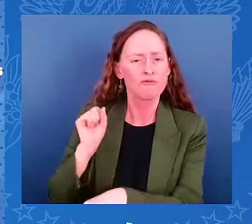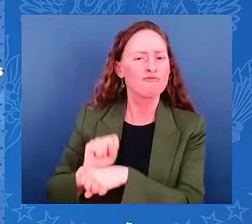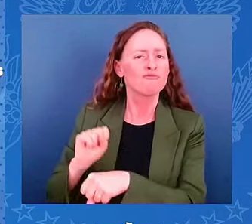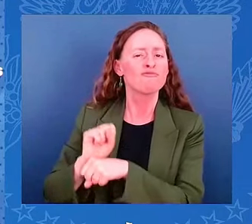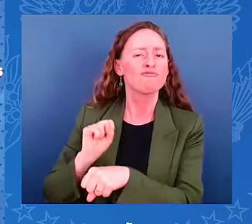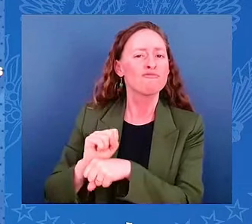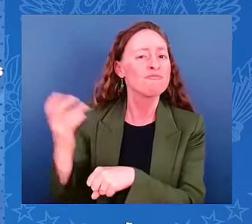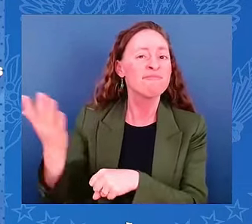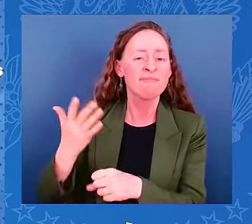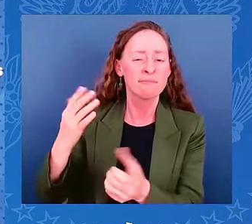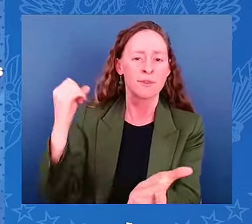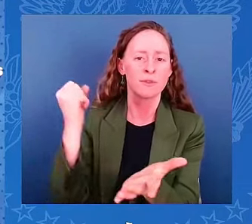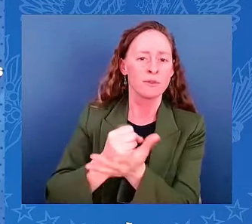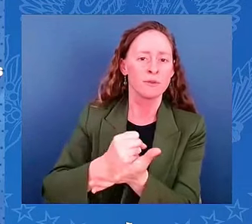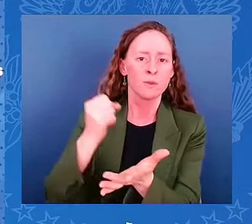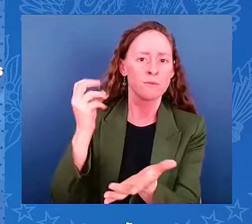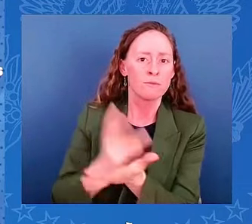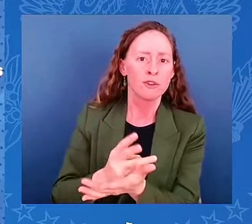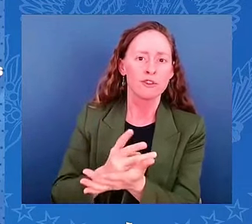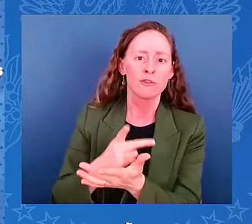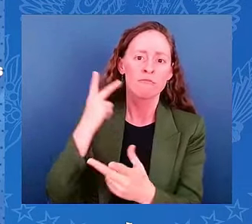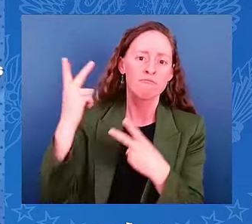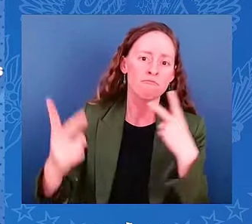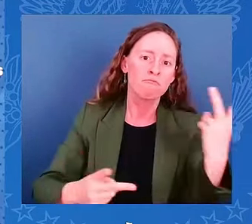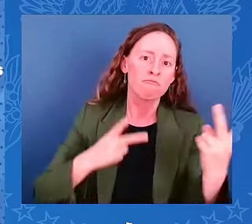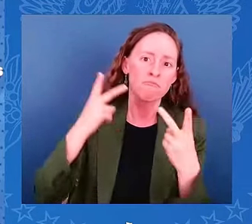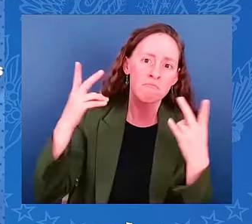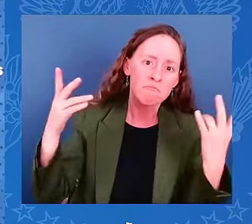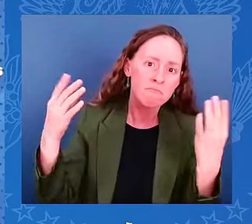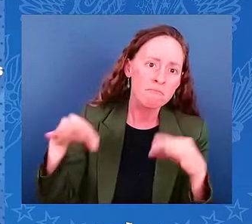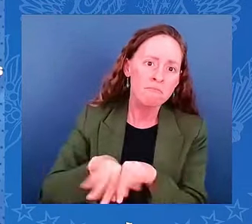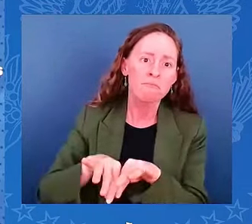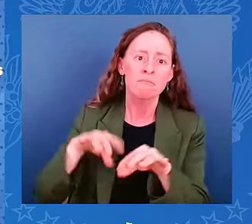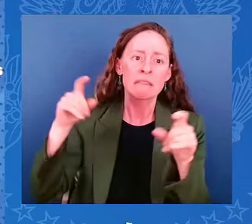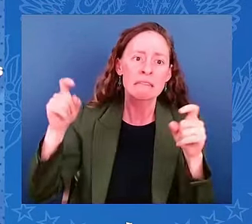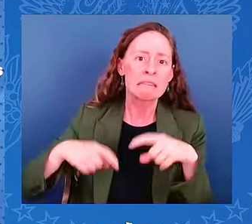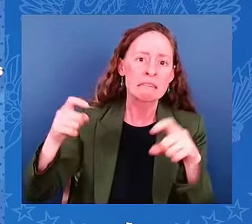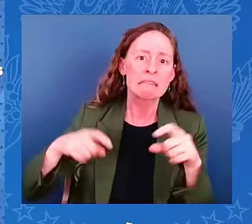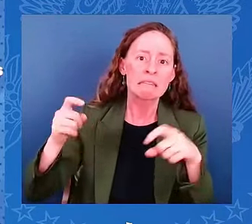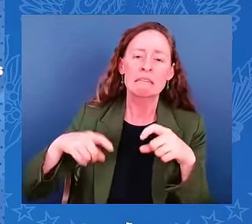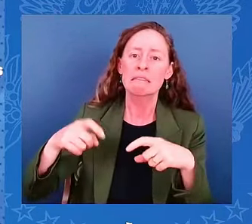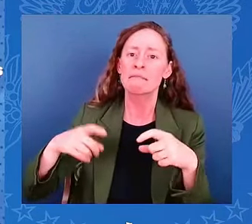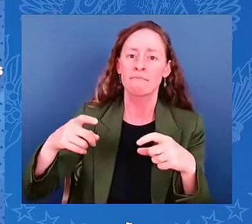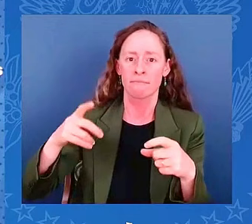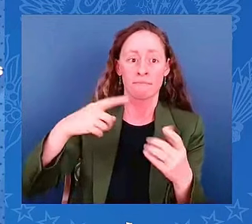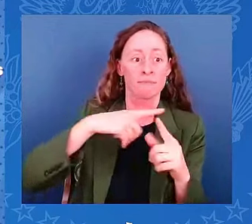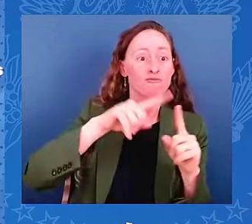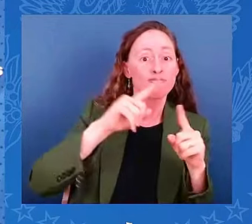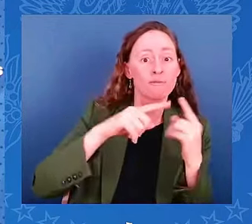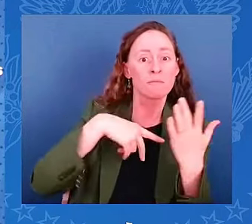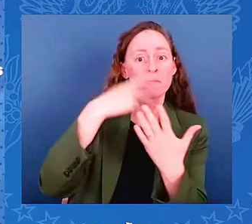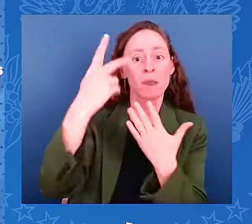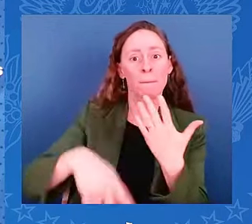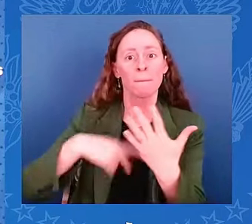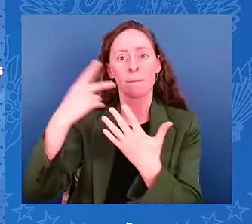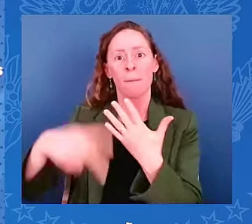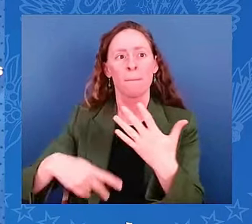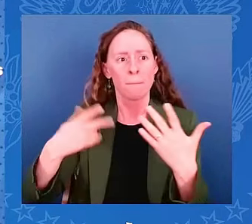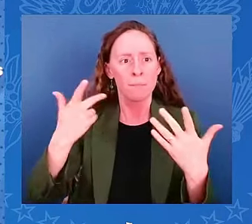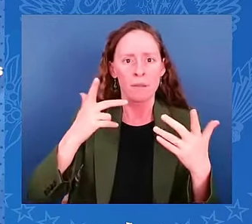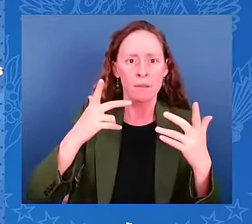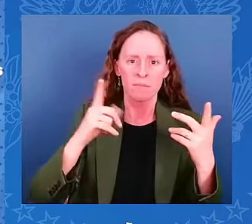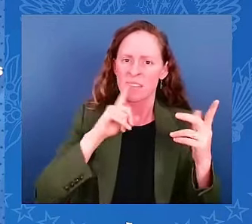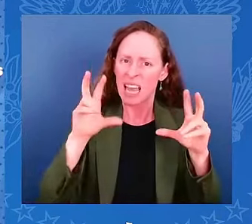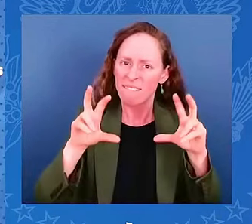change attitudes. We've already funded nearly 80 programs and counting. We also make gun trafficking and straw purchasing a federal crime for the